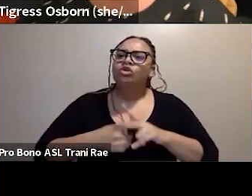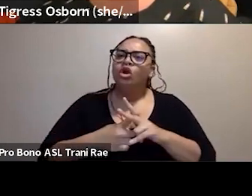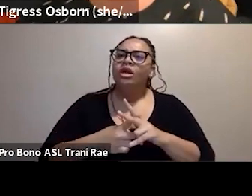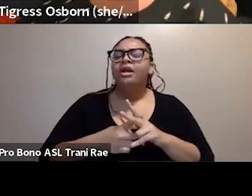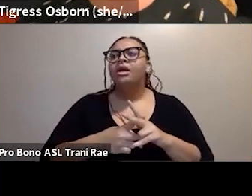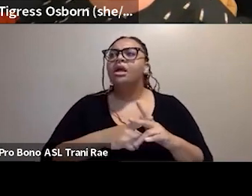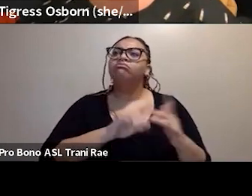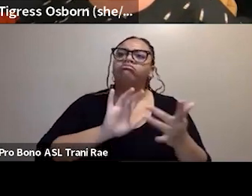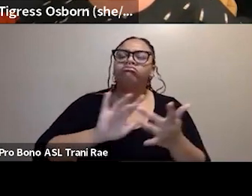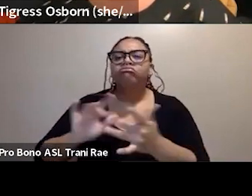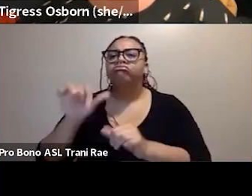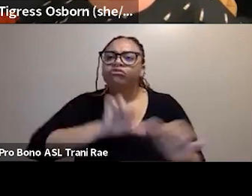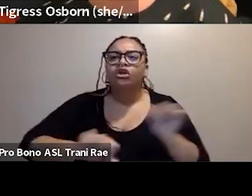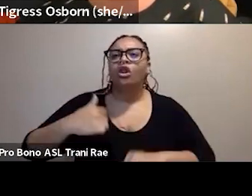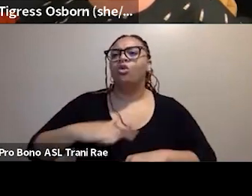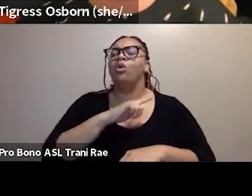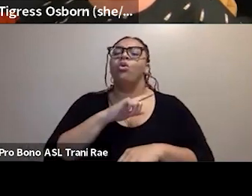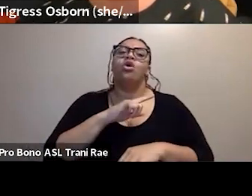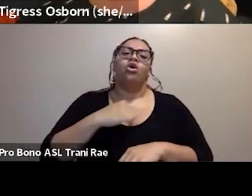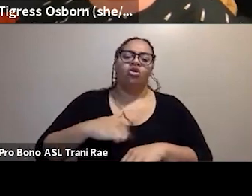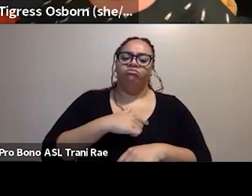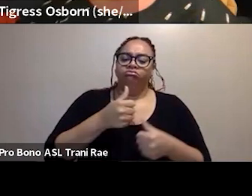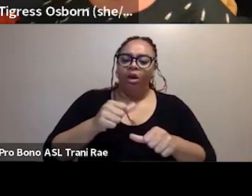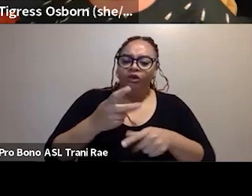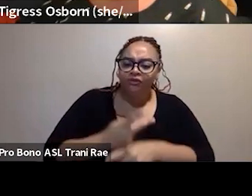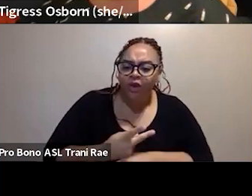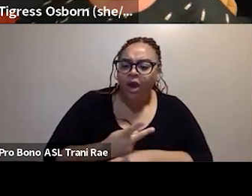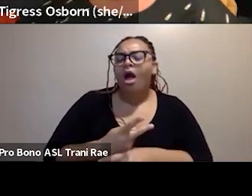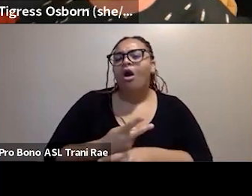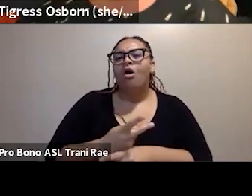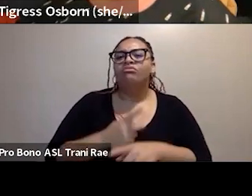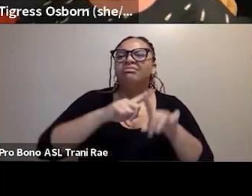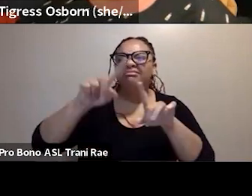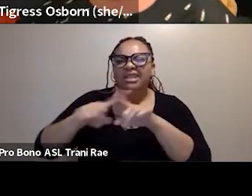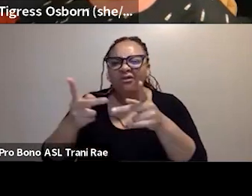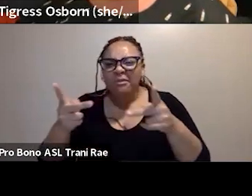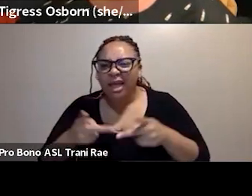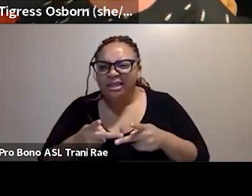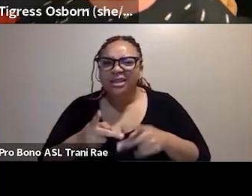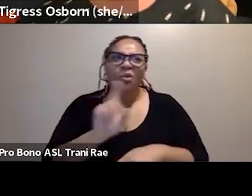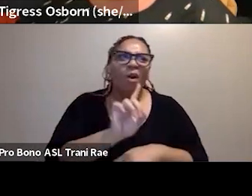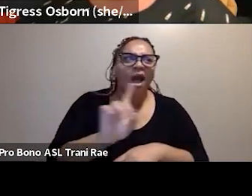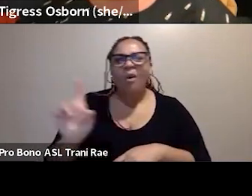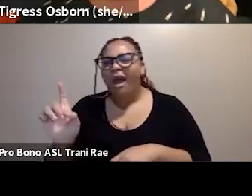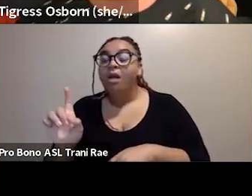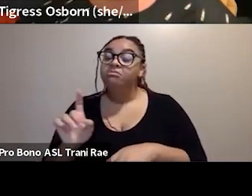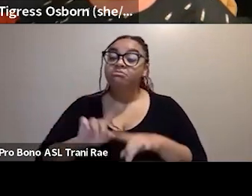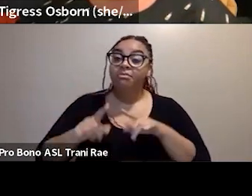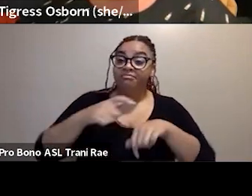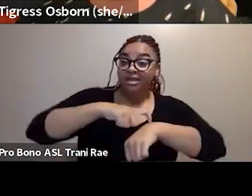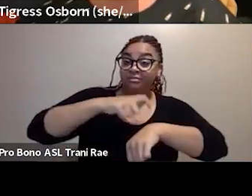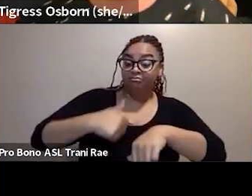were exploring a venue by which to meet. And at the time, we found Yahoo